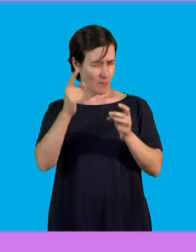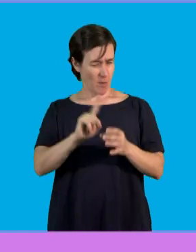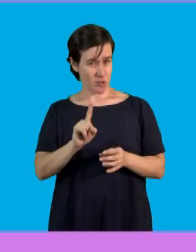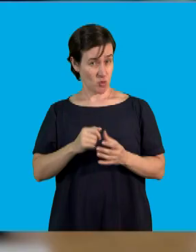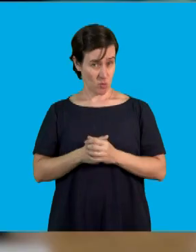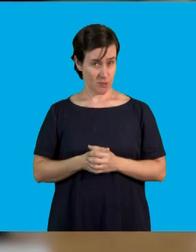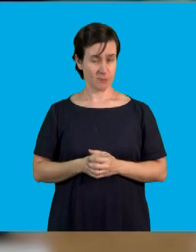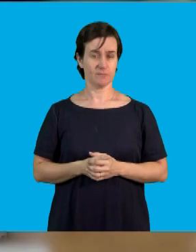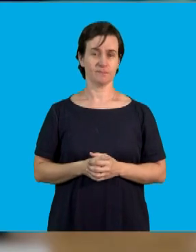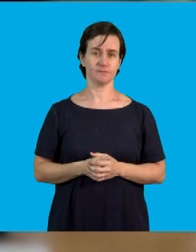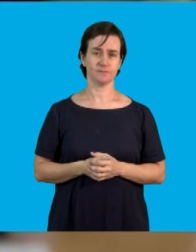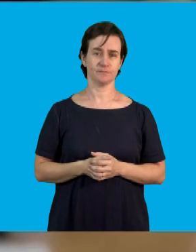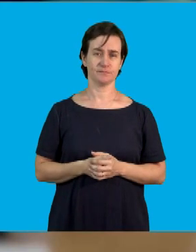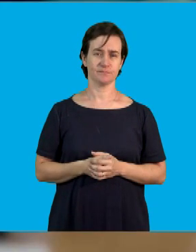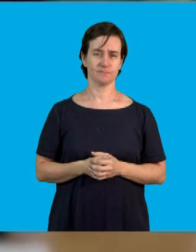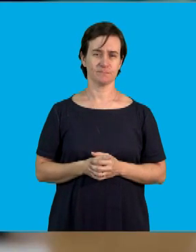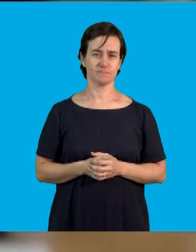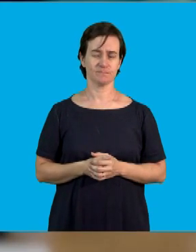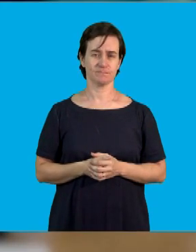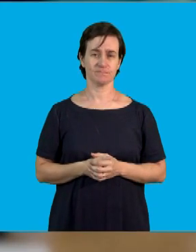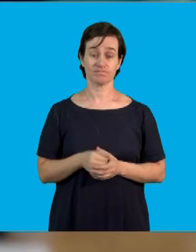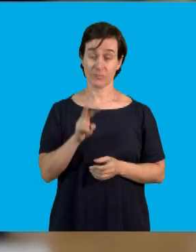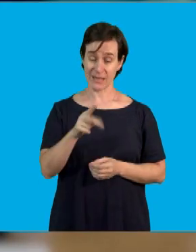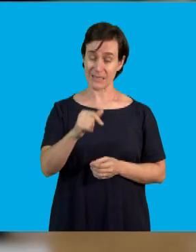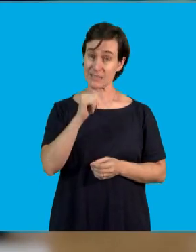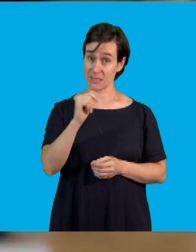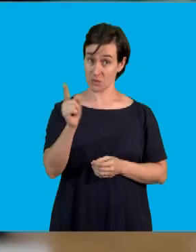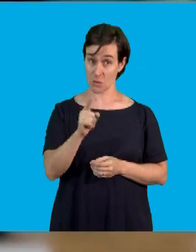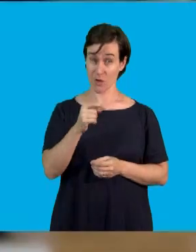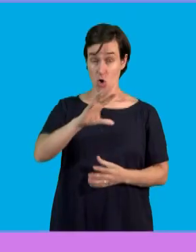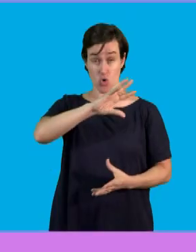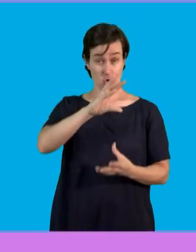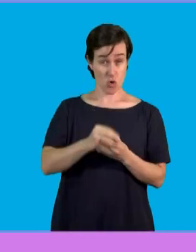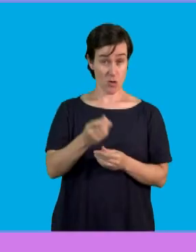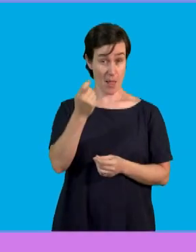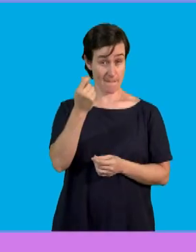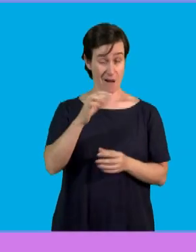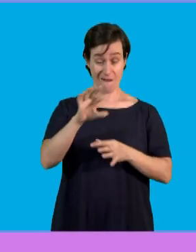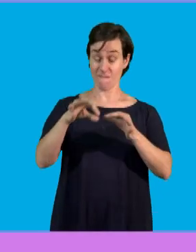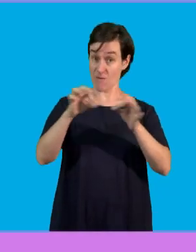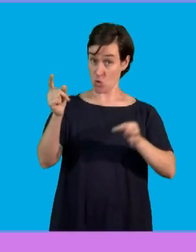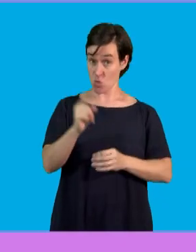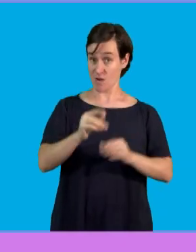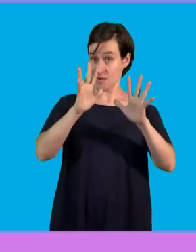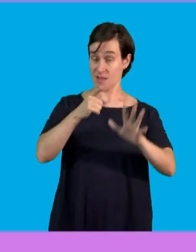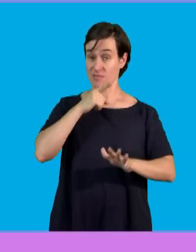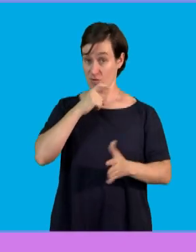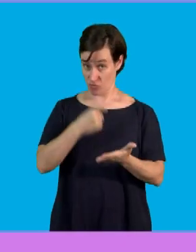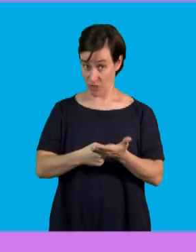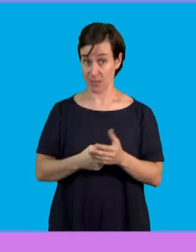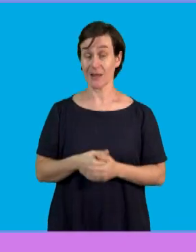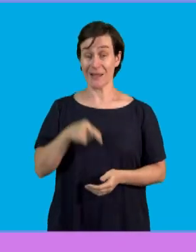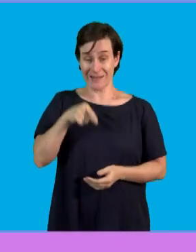that you can find what you do not know. So now what we are given here, we are given a total amount or a value of